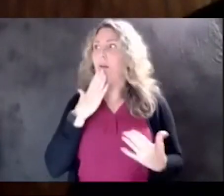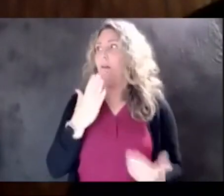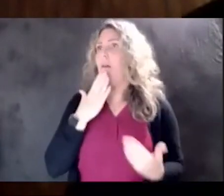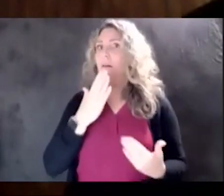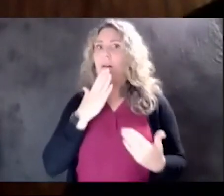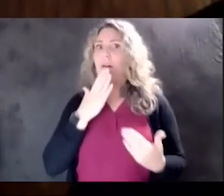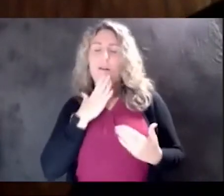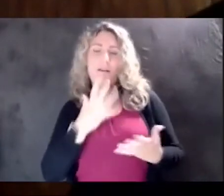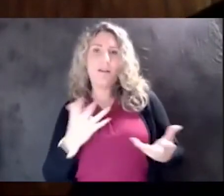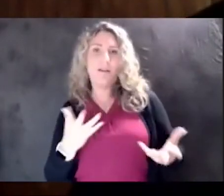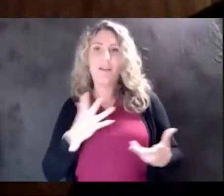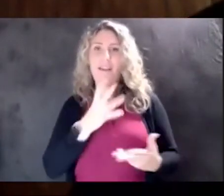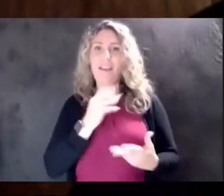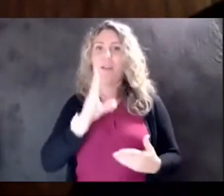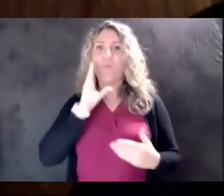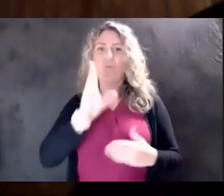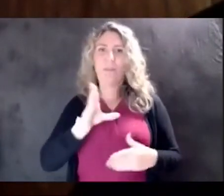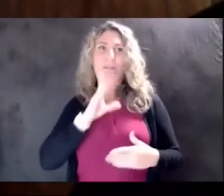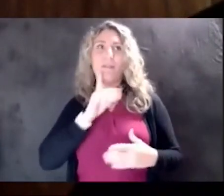and it will reward you.